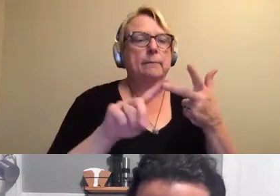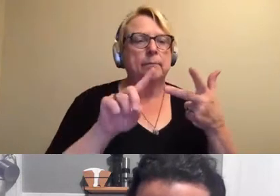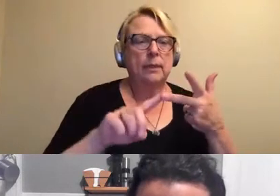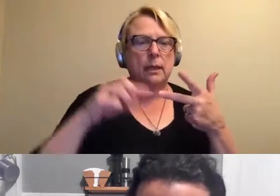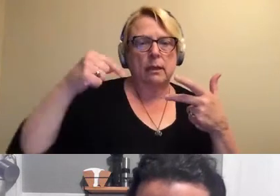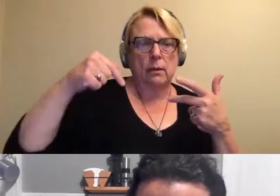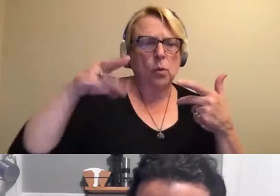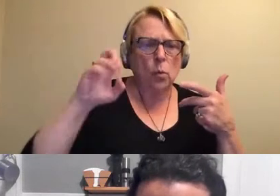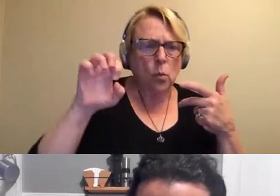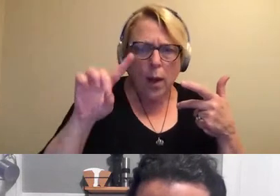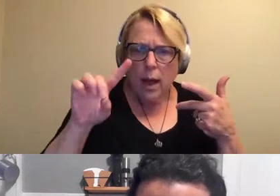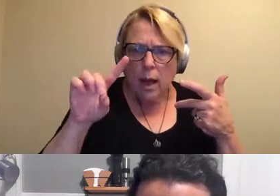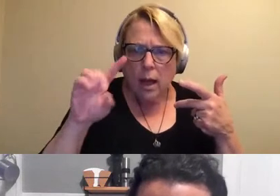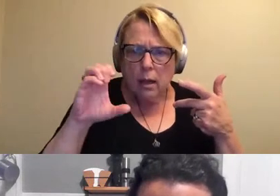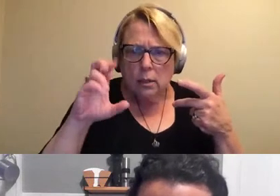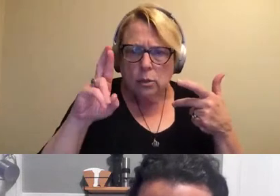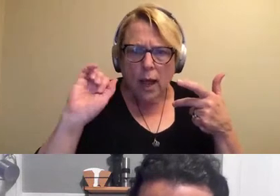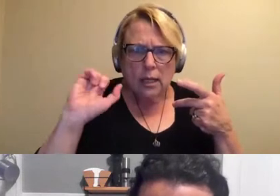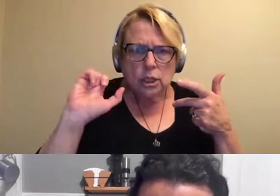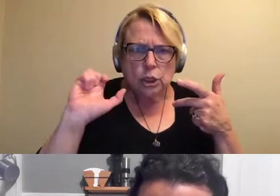Kroshek.